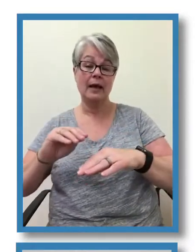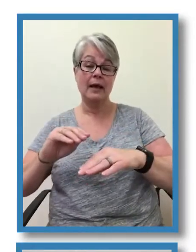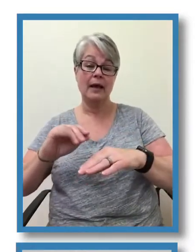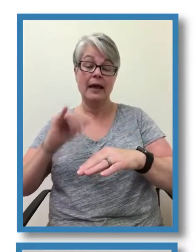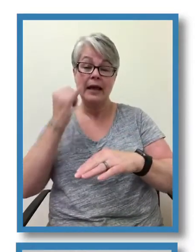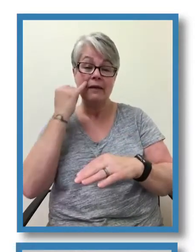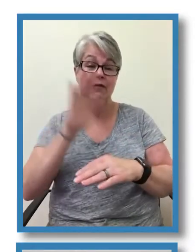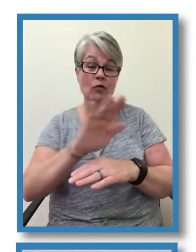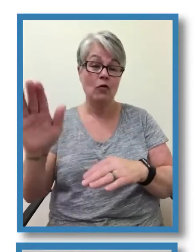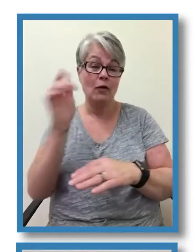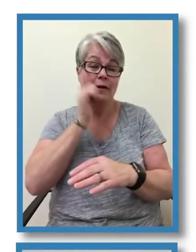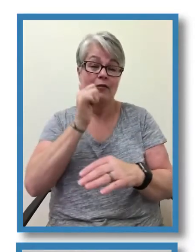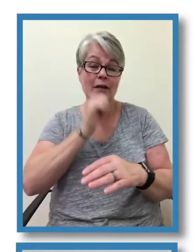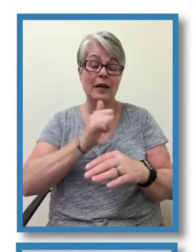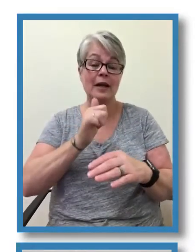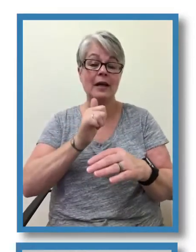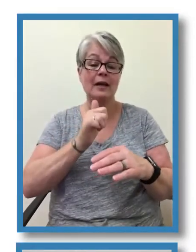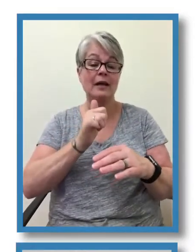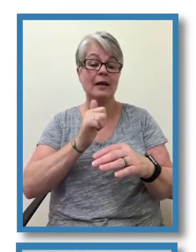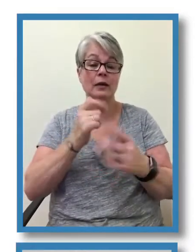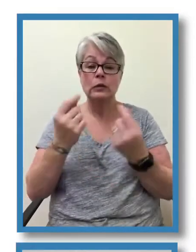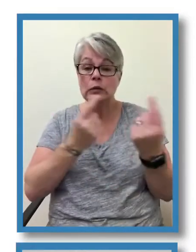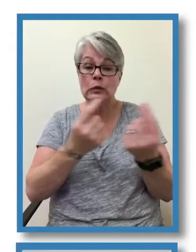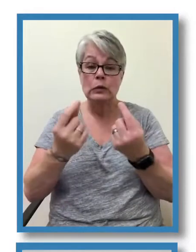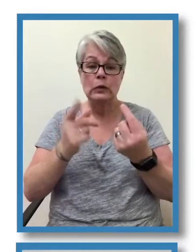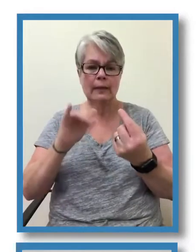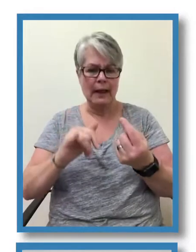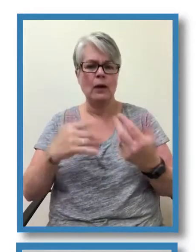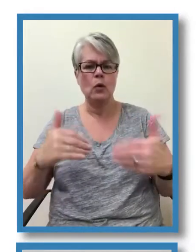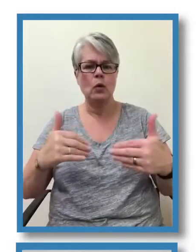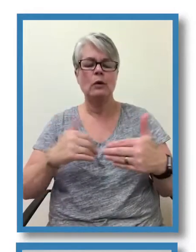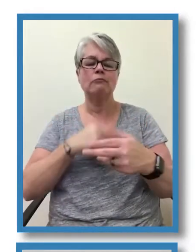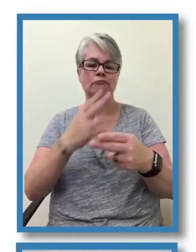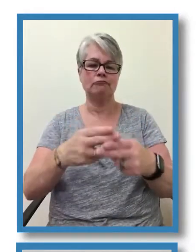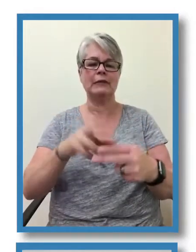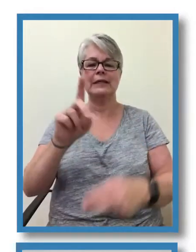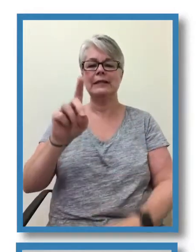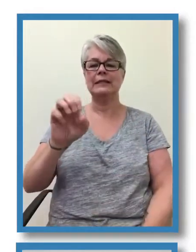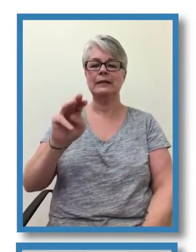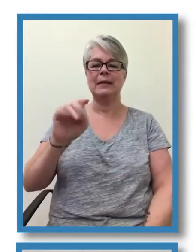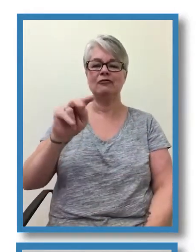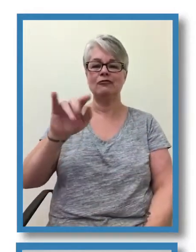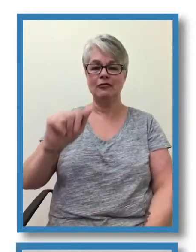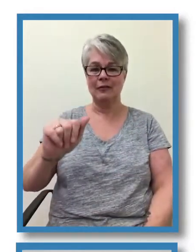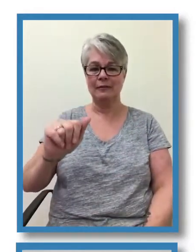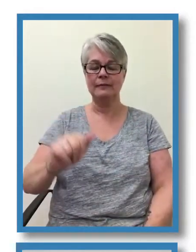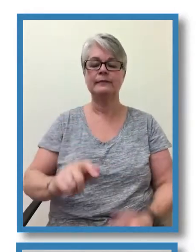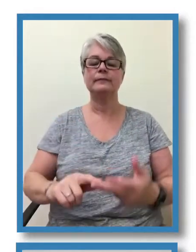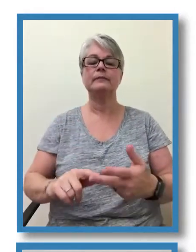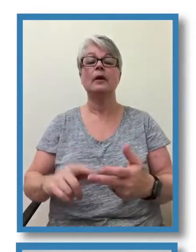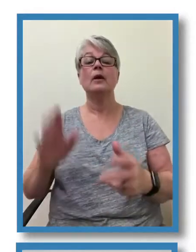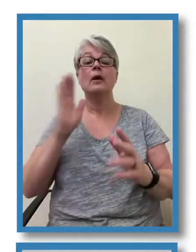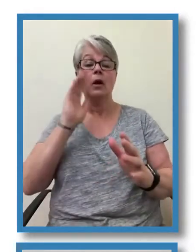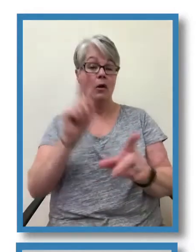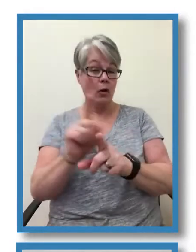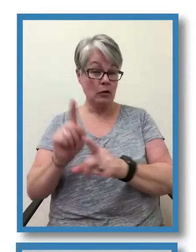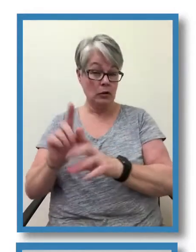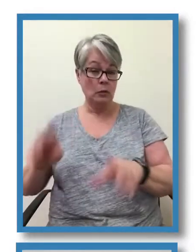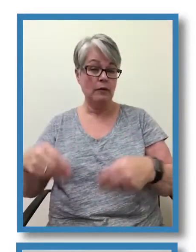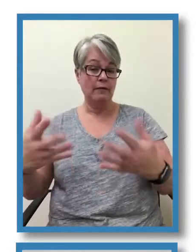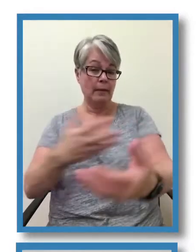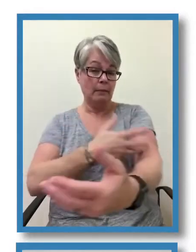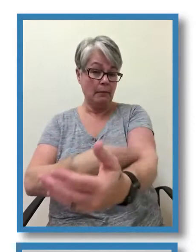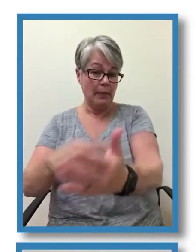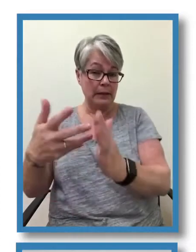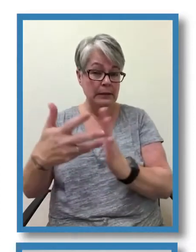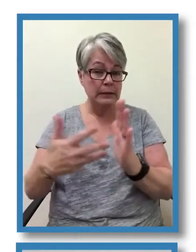reversible causes due to certain blood tests, and they're listed there. We want to look at the thyroid function, the diabetes, electrolytes, kidney